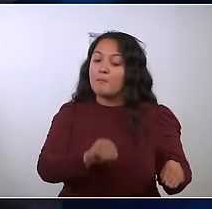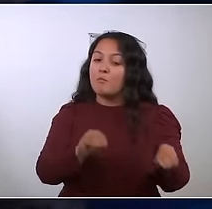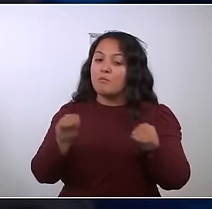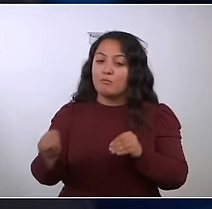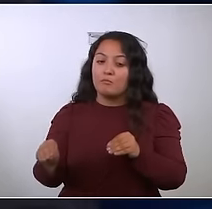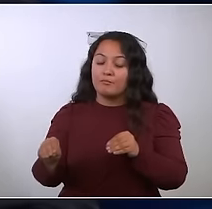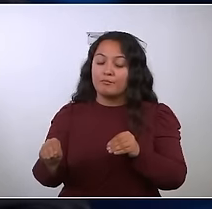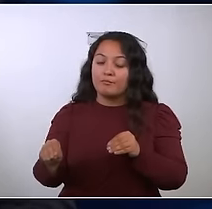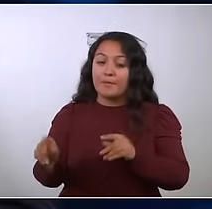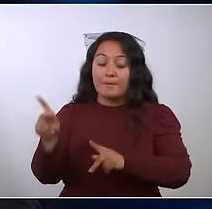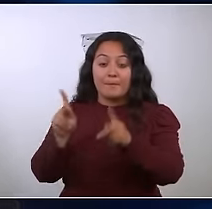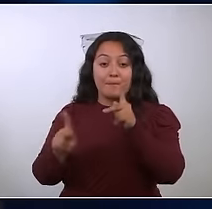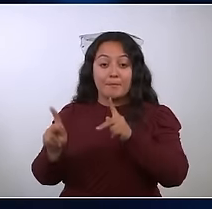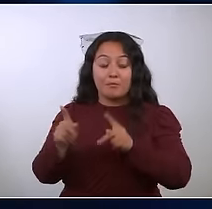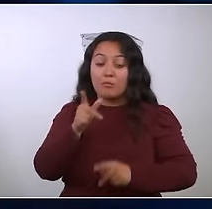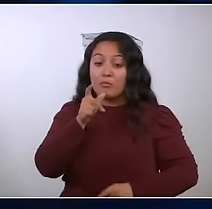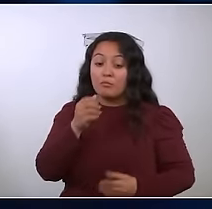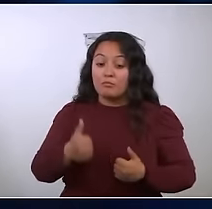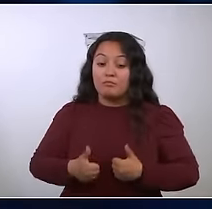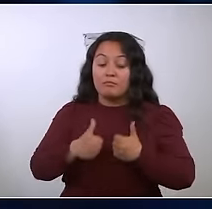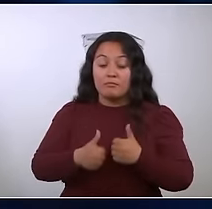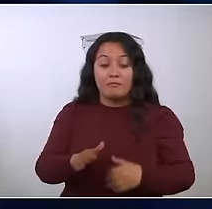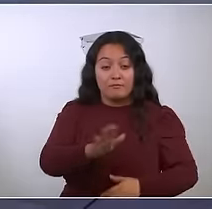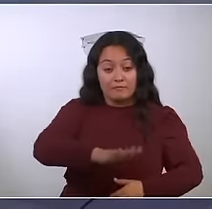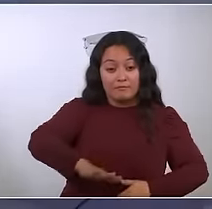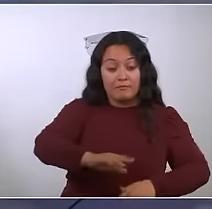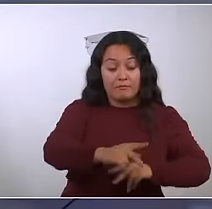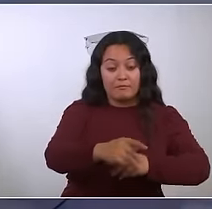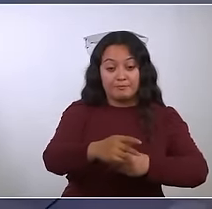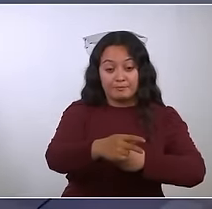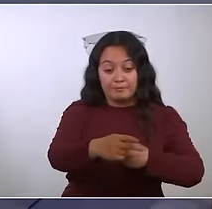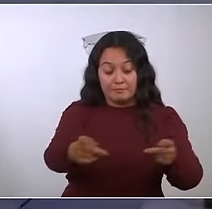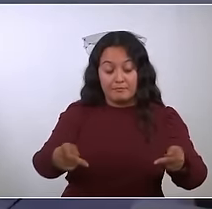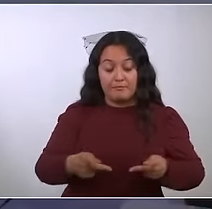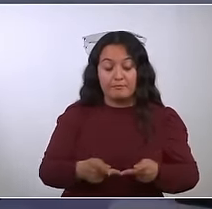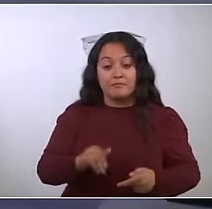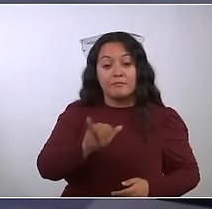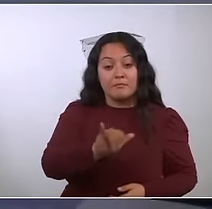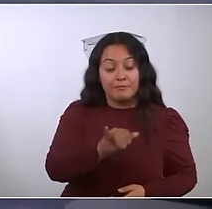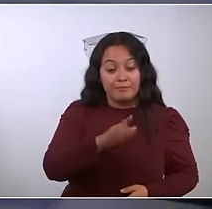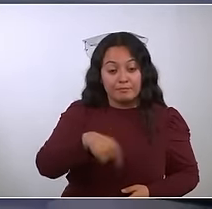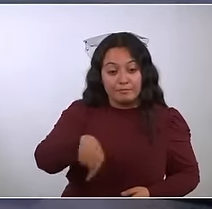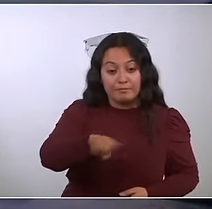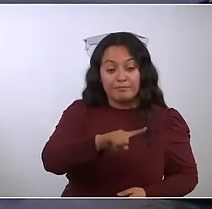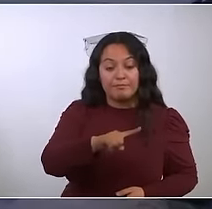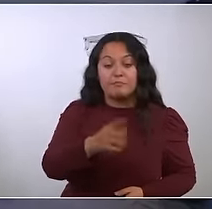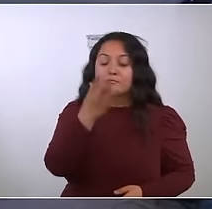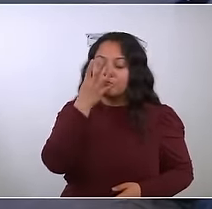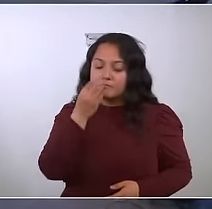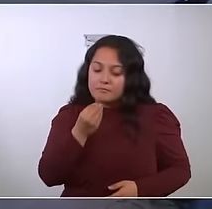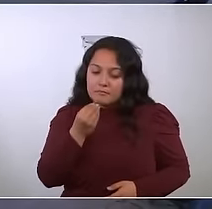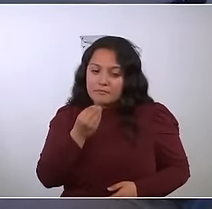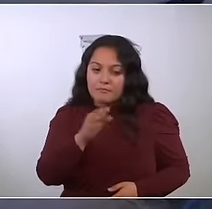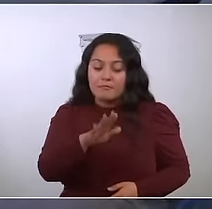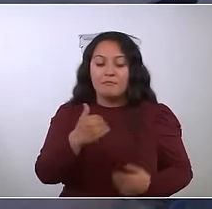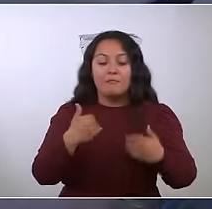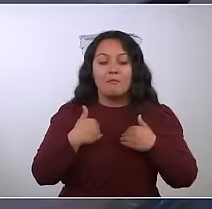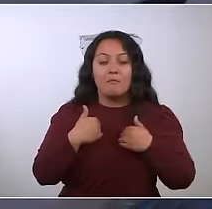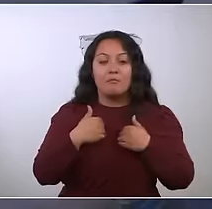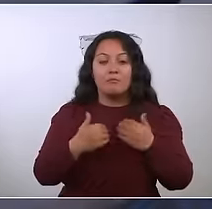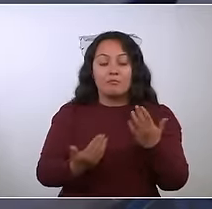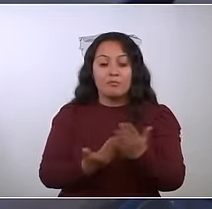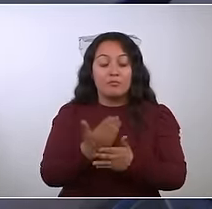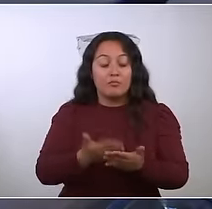that live there, donde las personas que viven ahí, they sleep there, duermen ahí, they create memories there, forman memorias ahí,